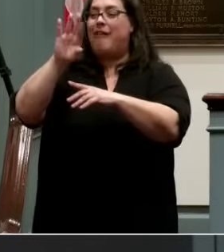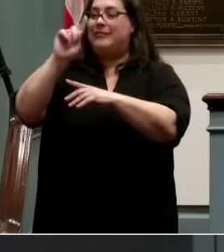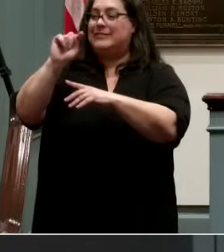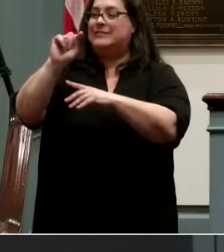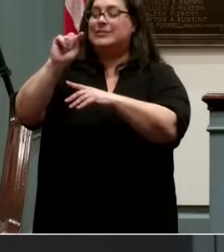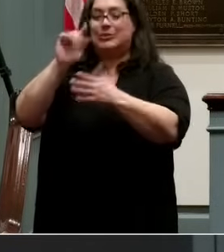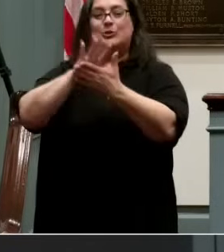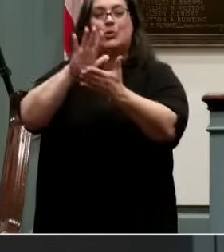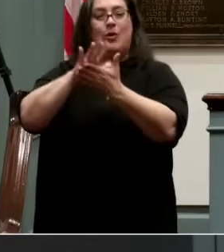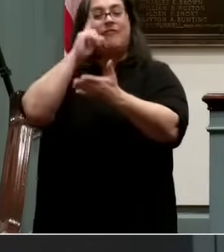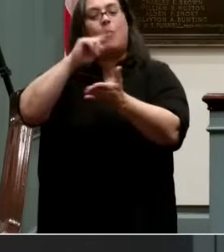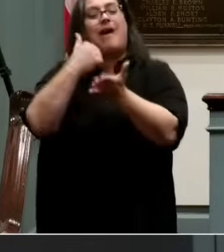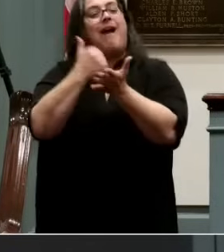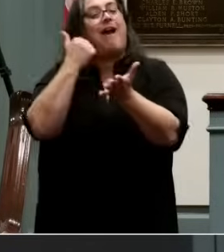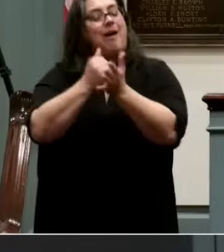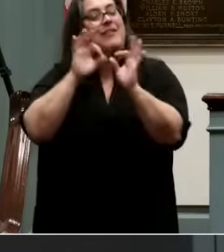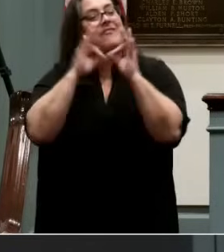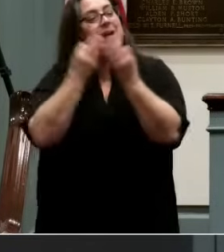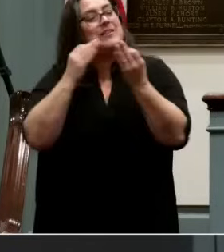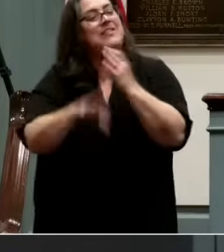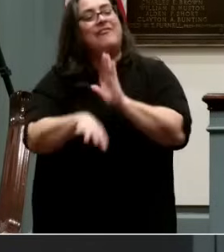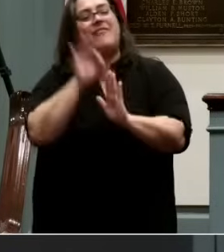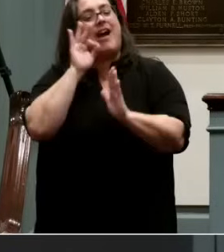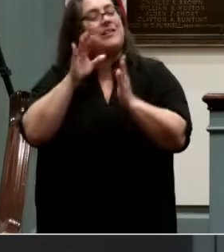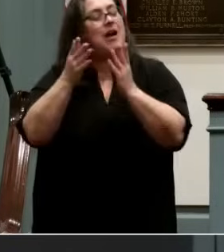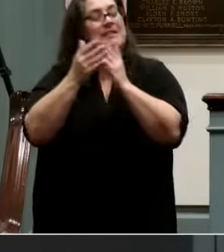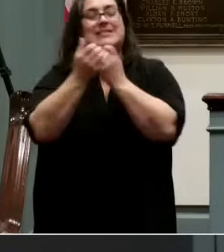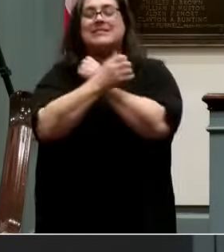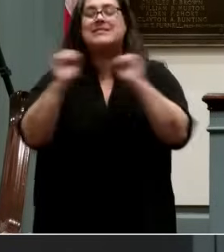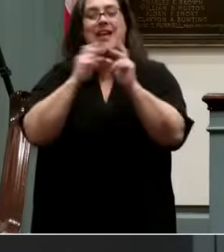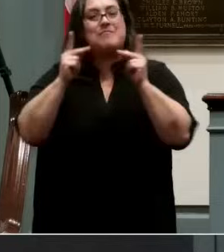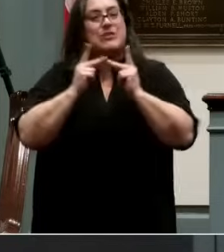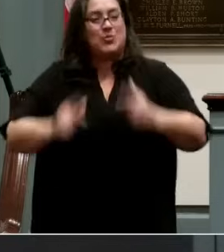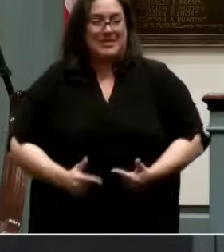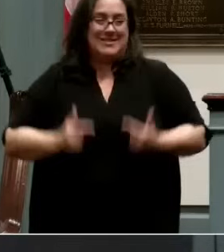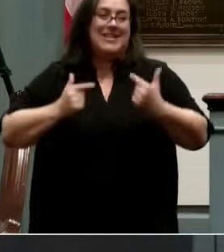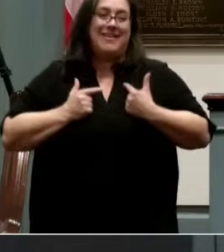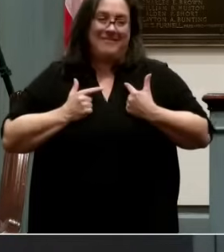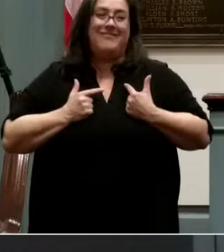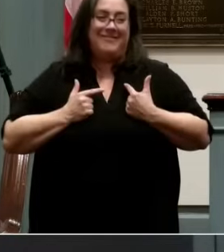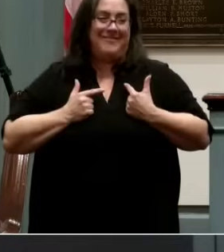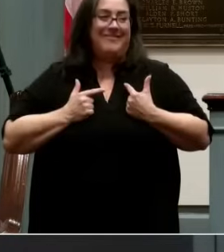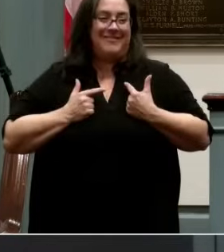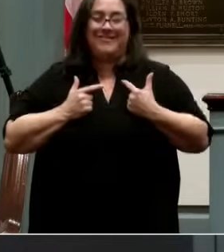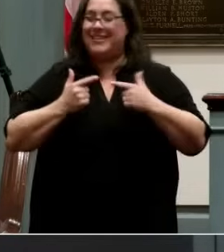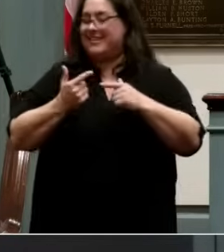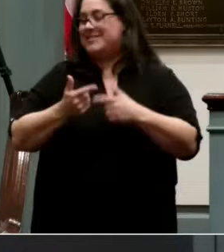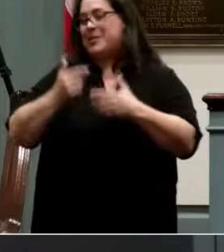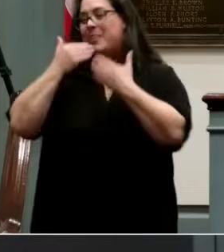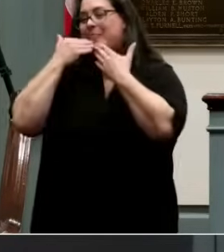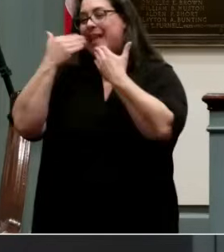a safe place to live and call home. Mayor Purzycki, thank you for your partnership there.